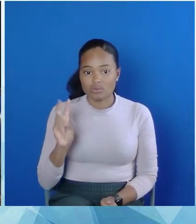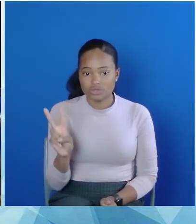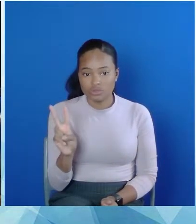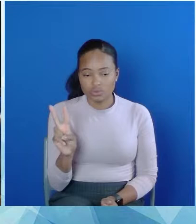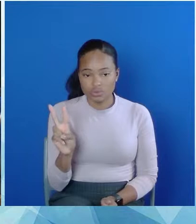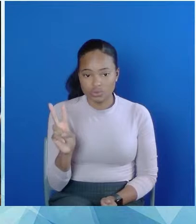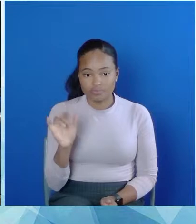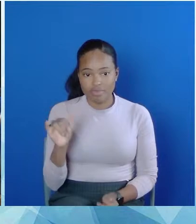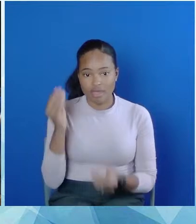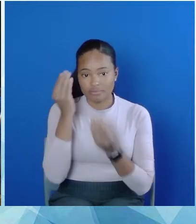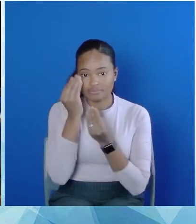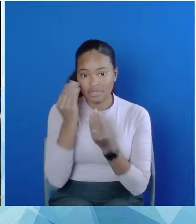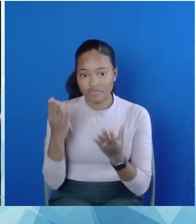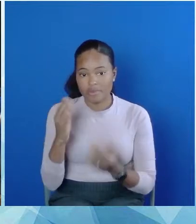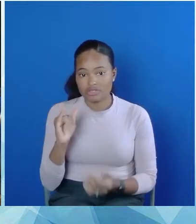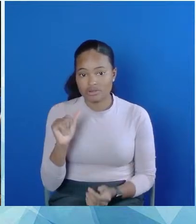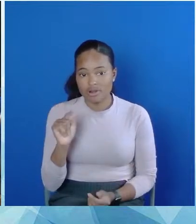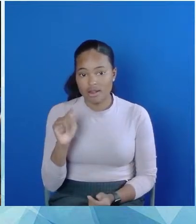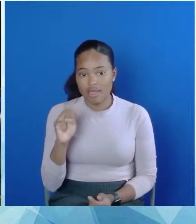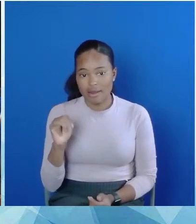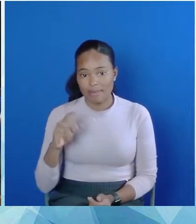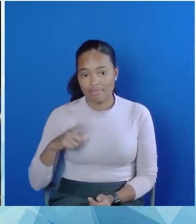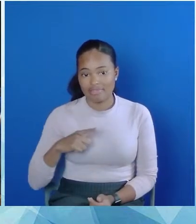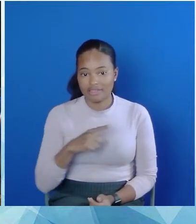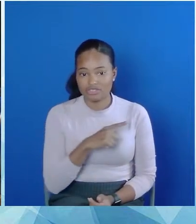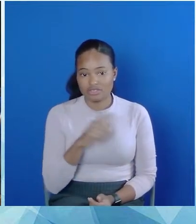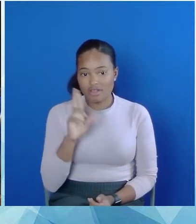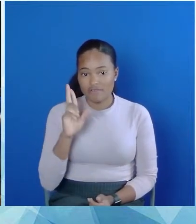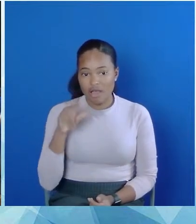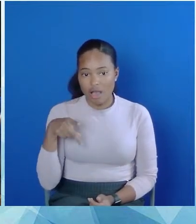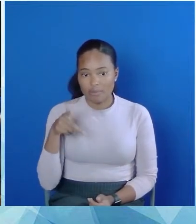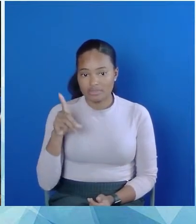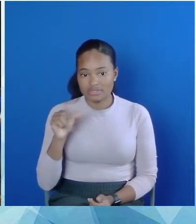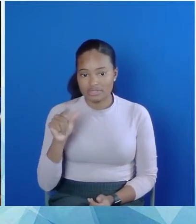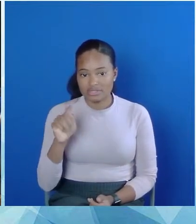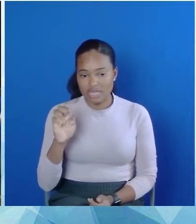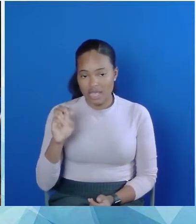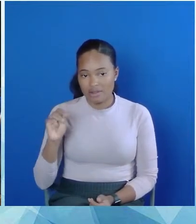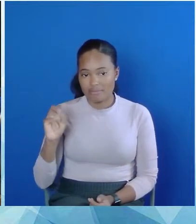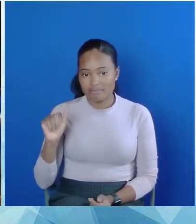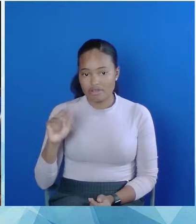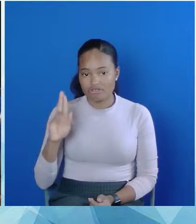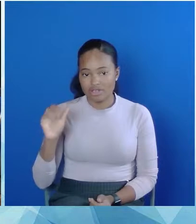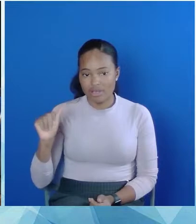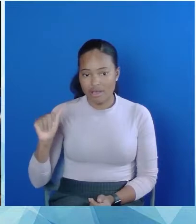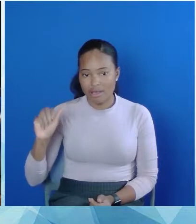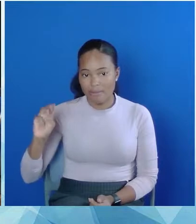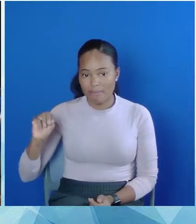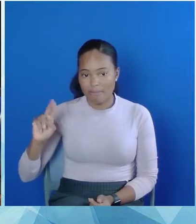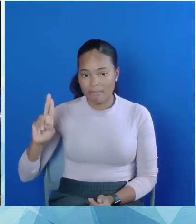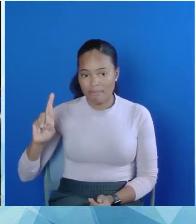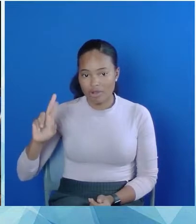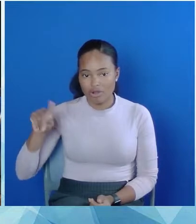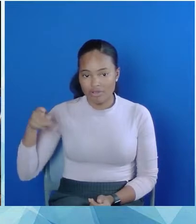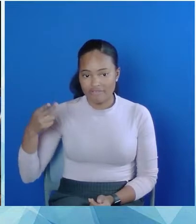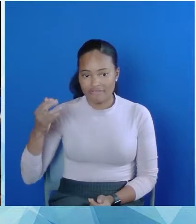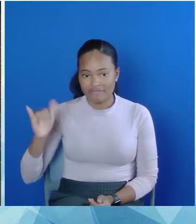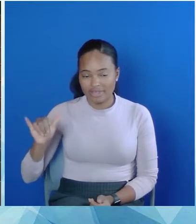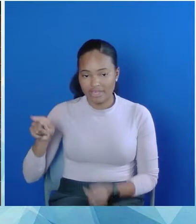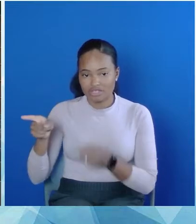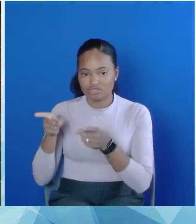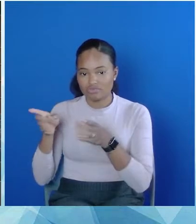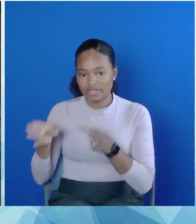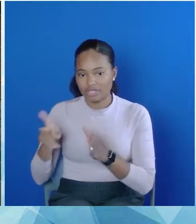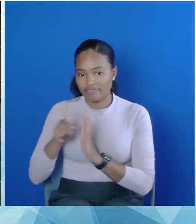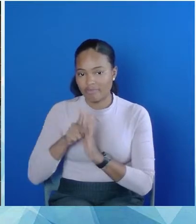information item, the legislative update. Maria Murphy, Director of Policy and Government Relations. Good